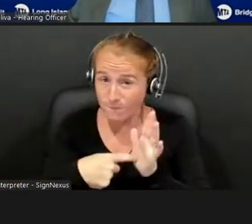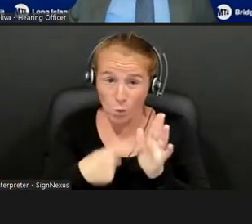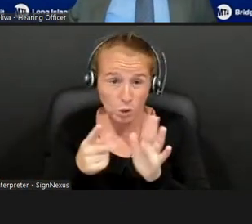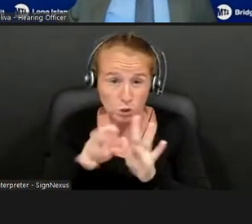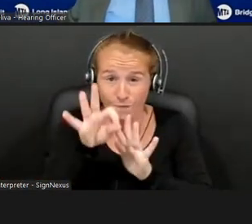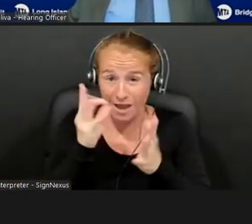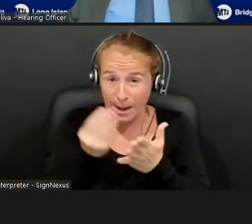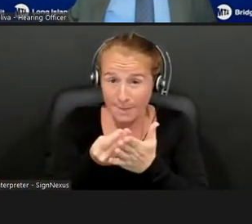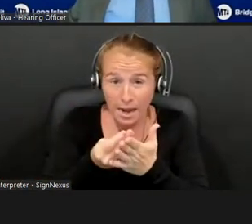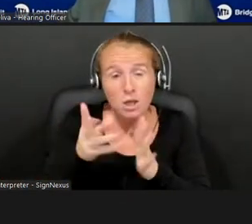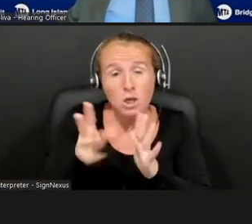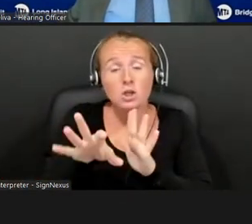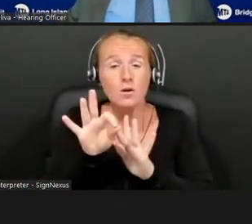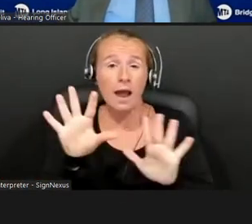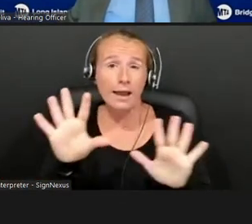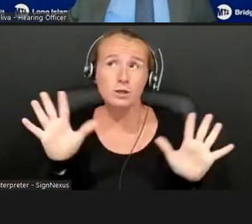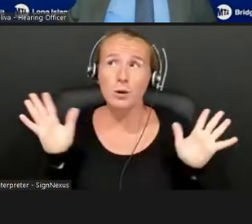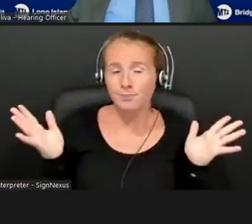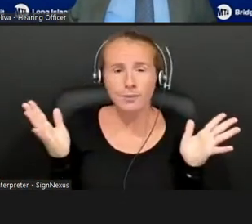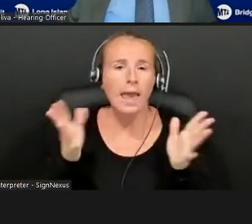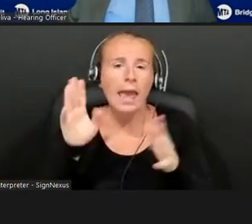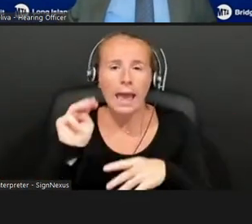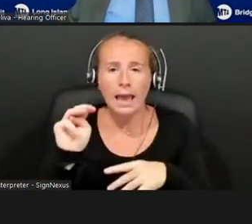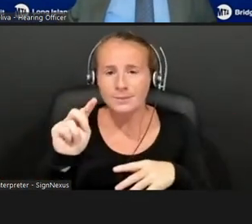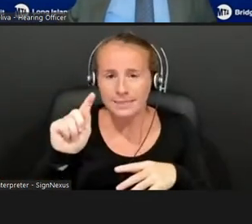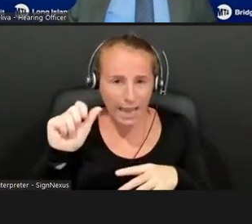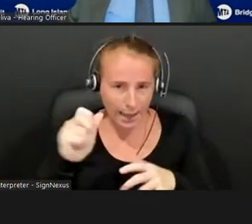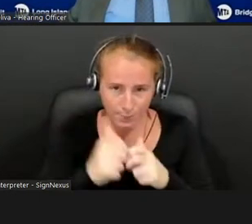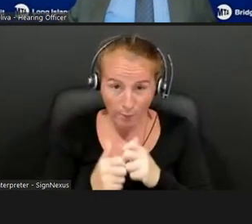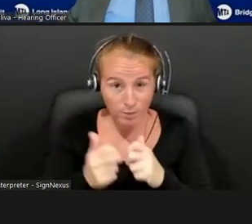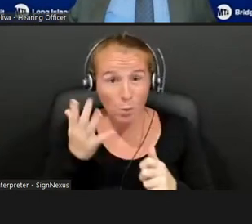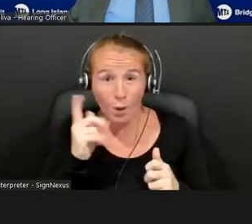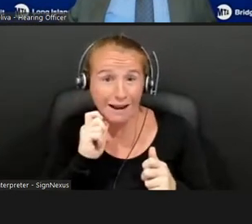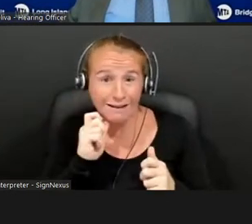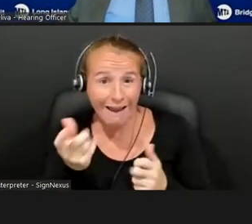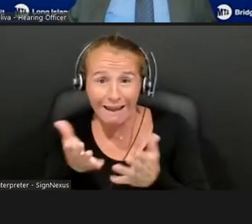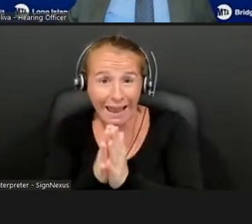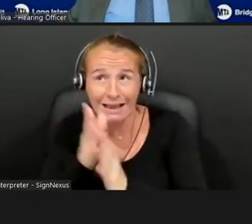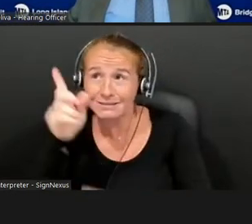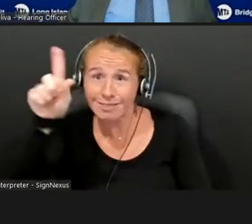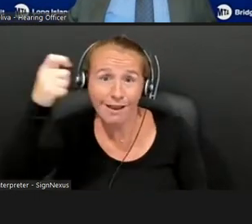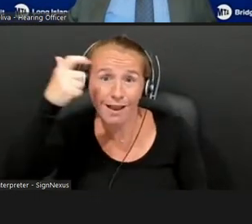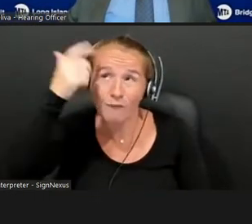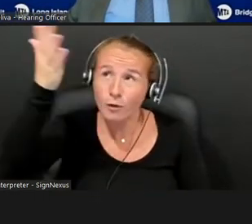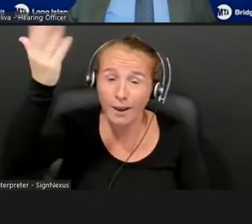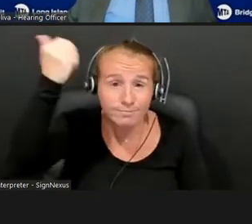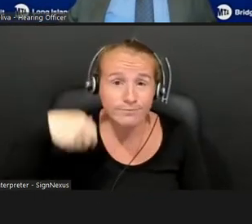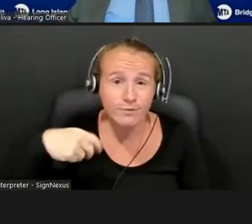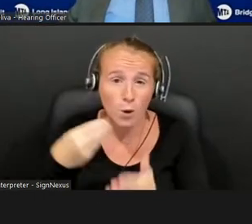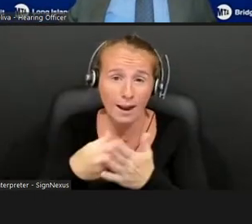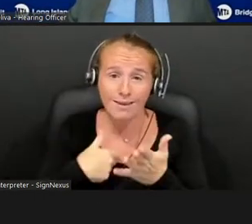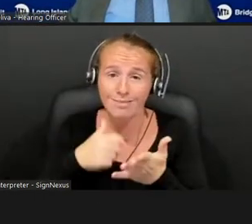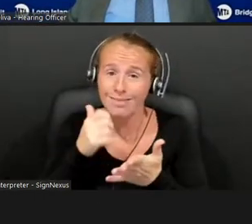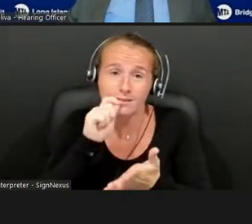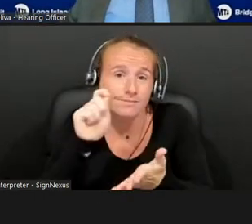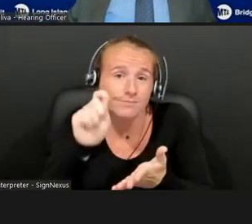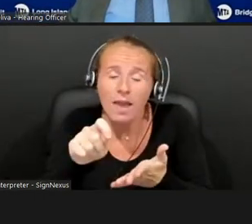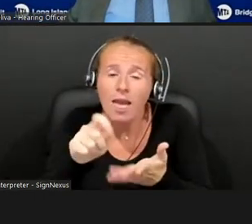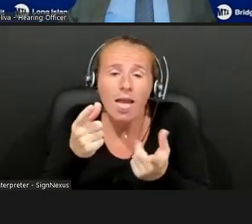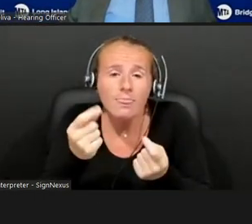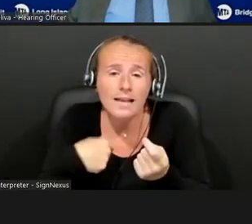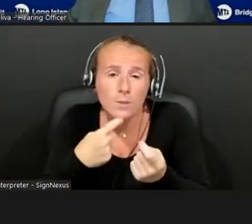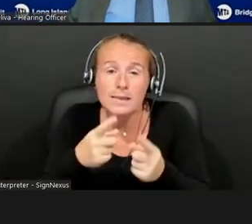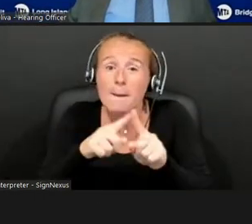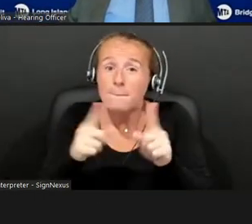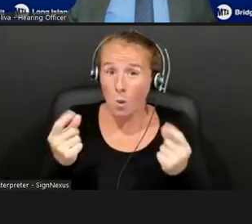money to fund your so-called MTA problem why don't you go ask the federal government for money that's all I have to say what I am going to